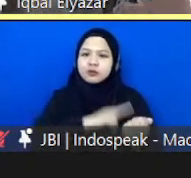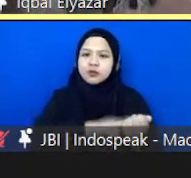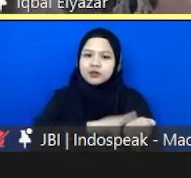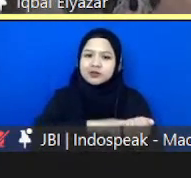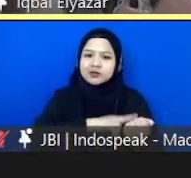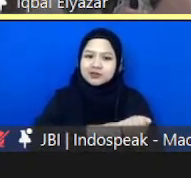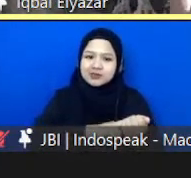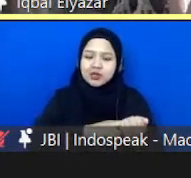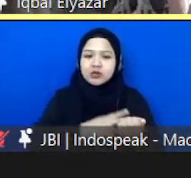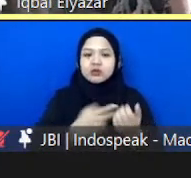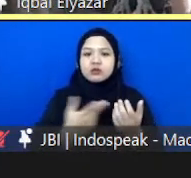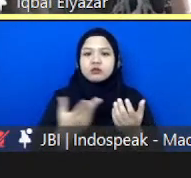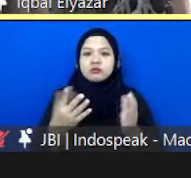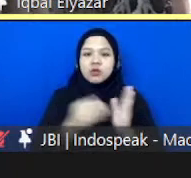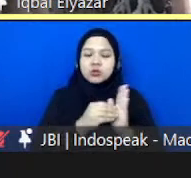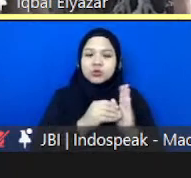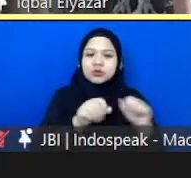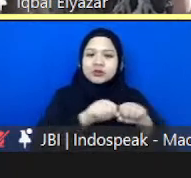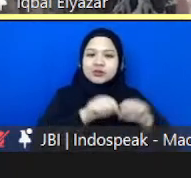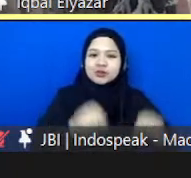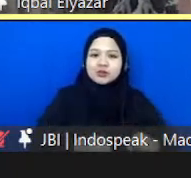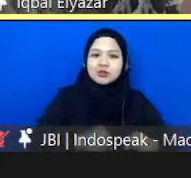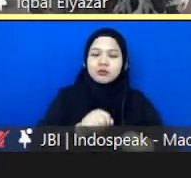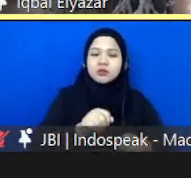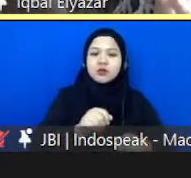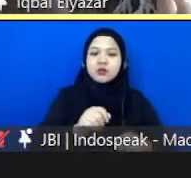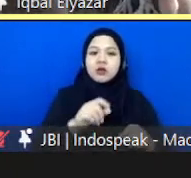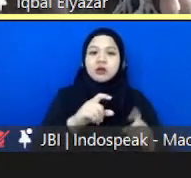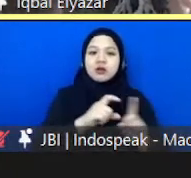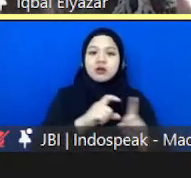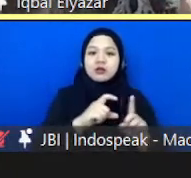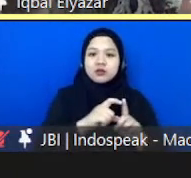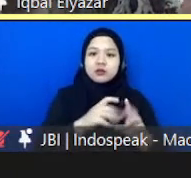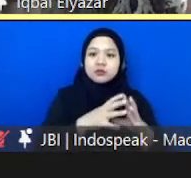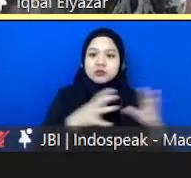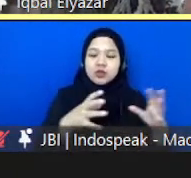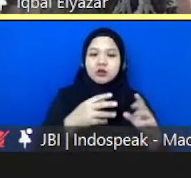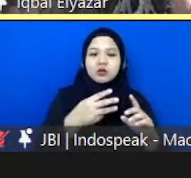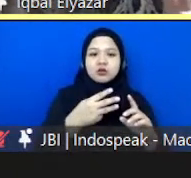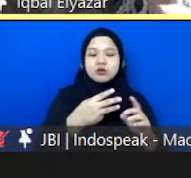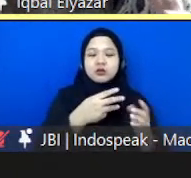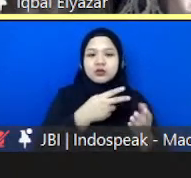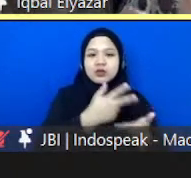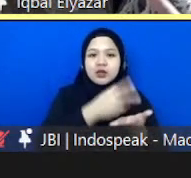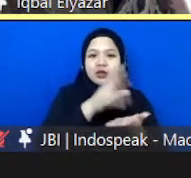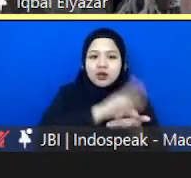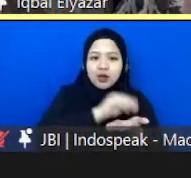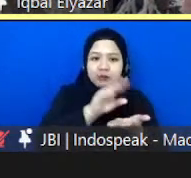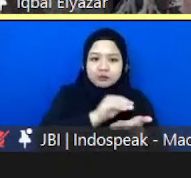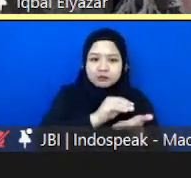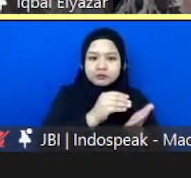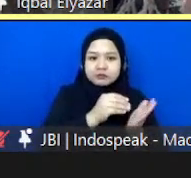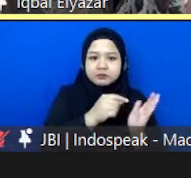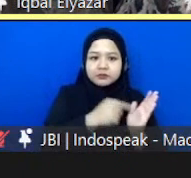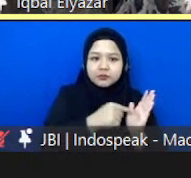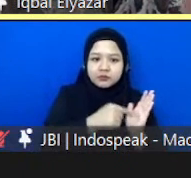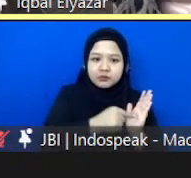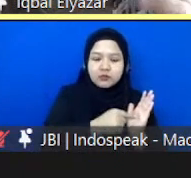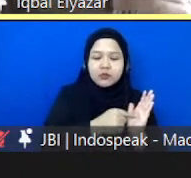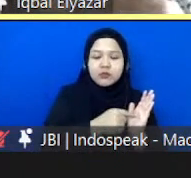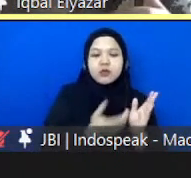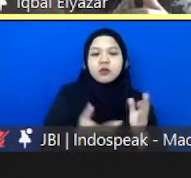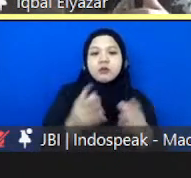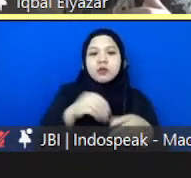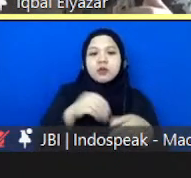the big data system. They call it unequal or record. And then they share the data with the laboratory,